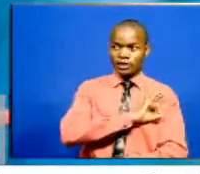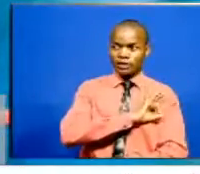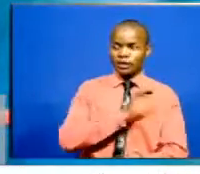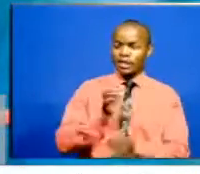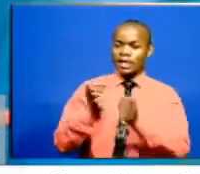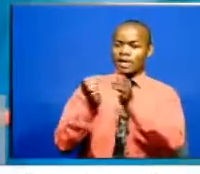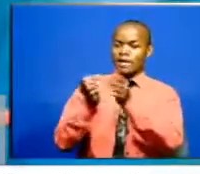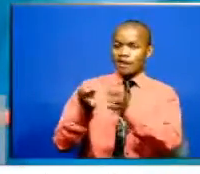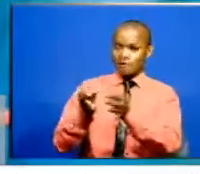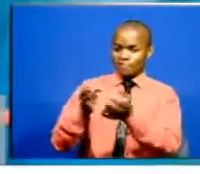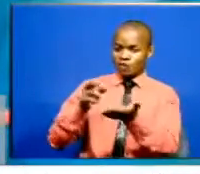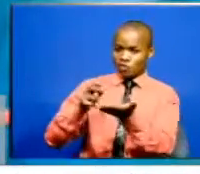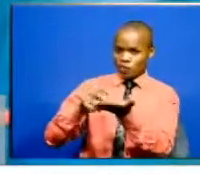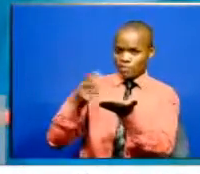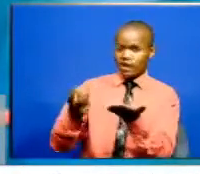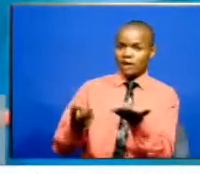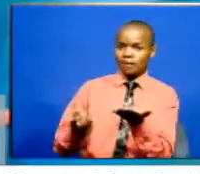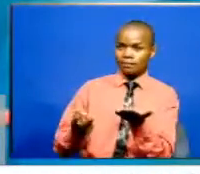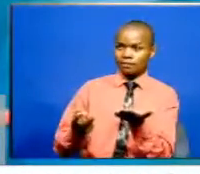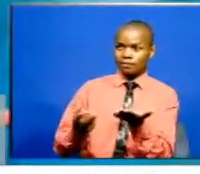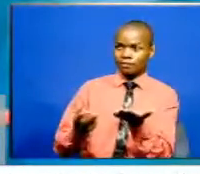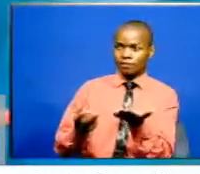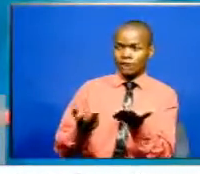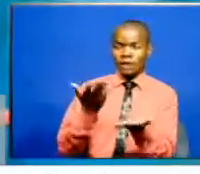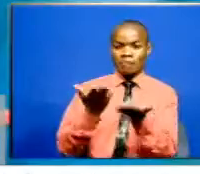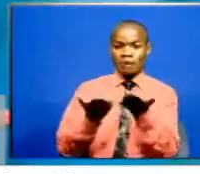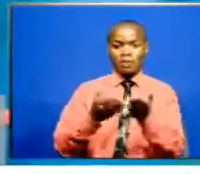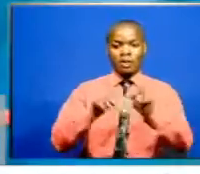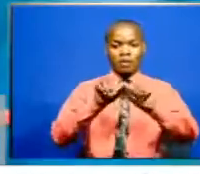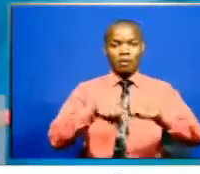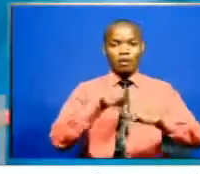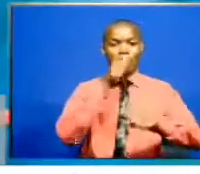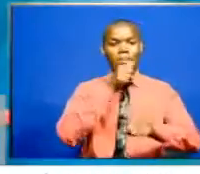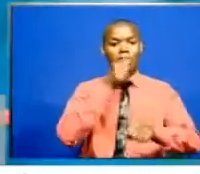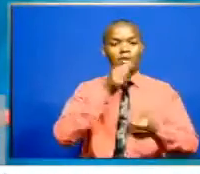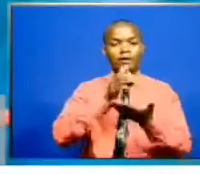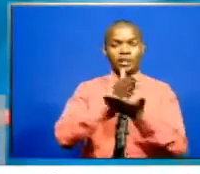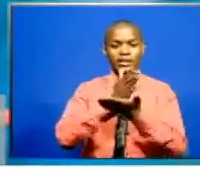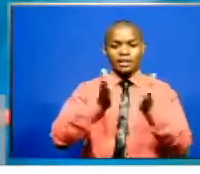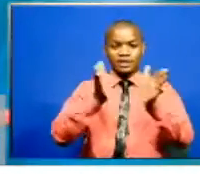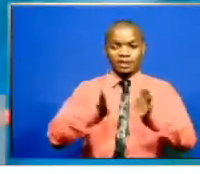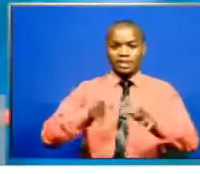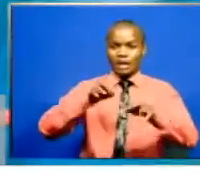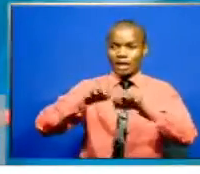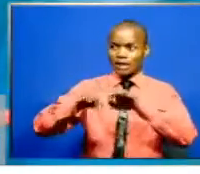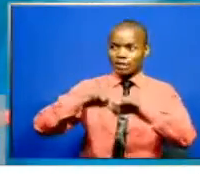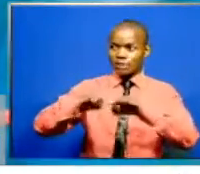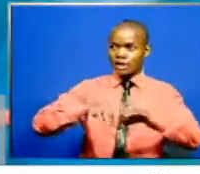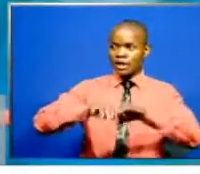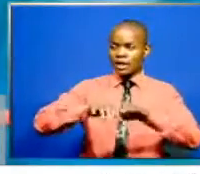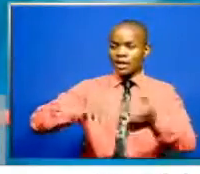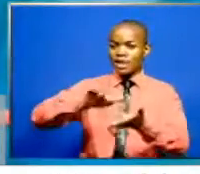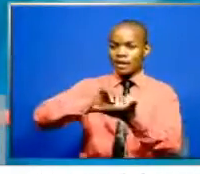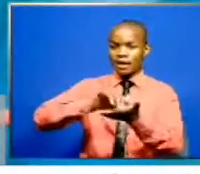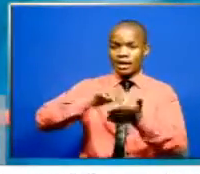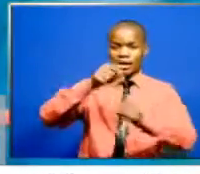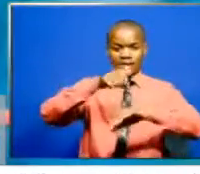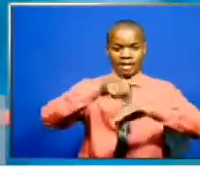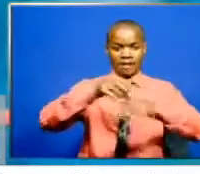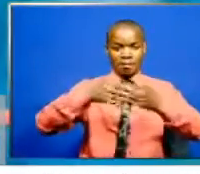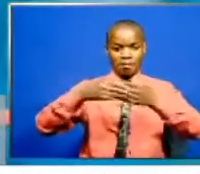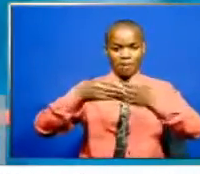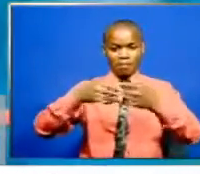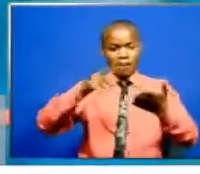fail really to demonstrate to the private sector. Mm-hmm. That the ban of plastic is